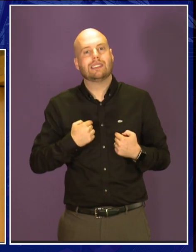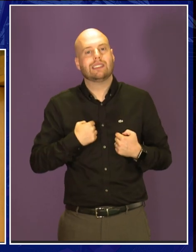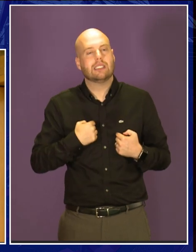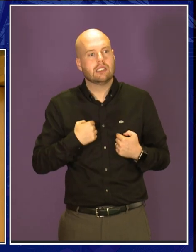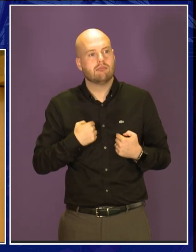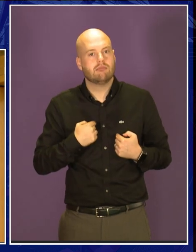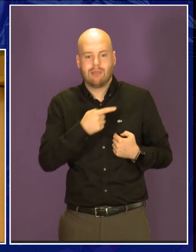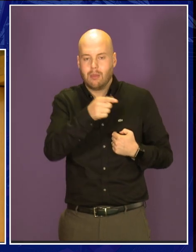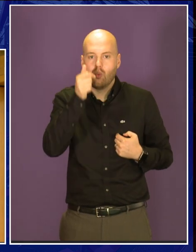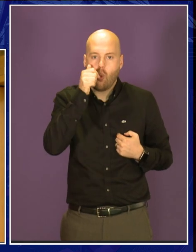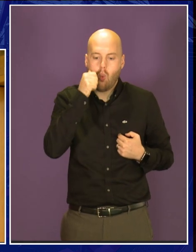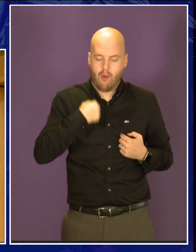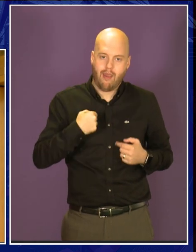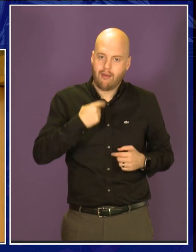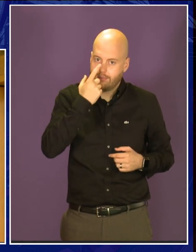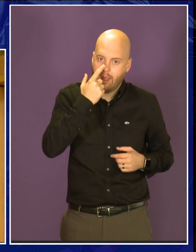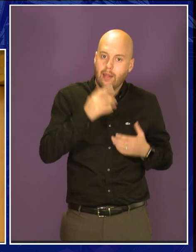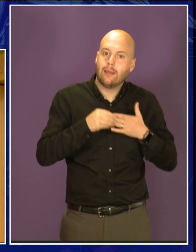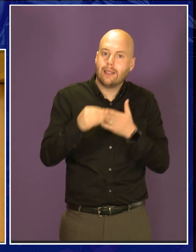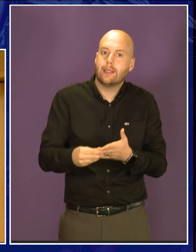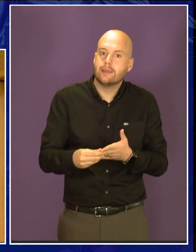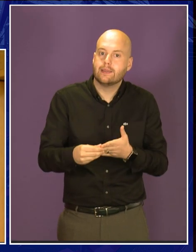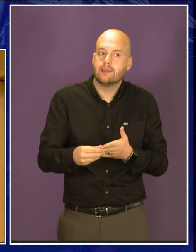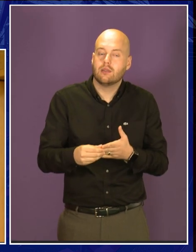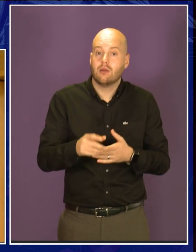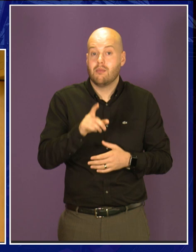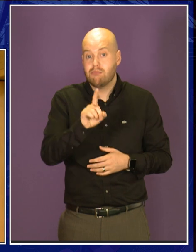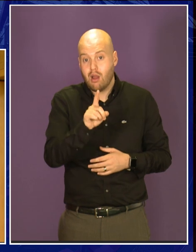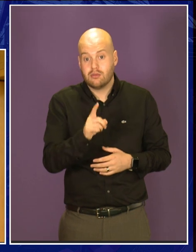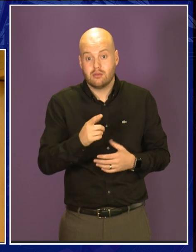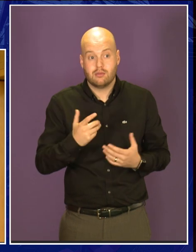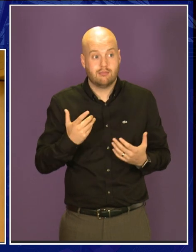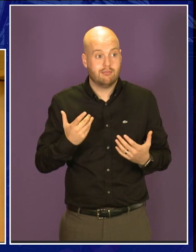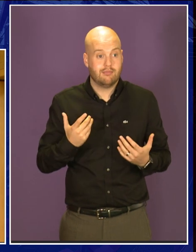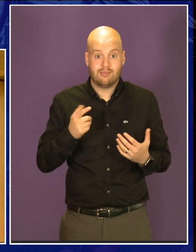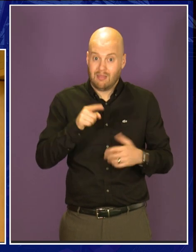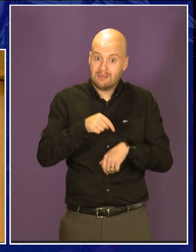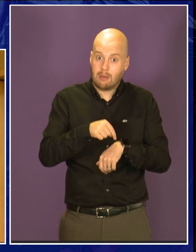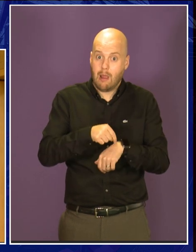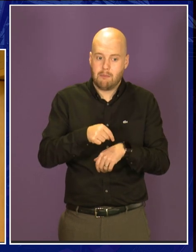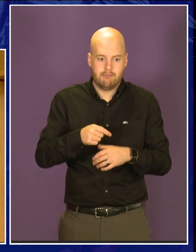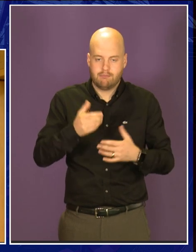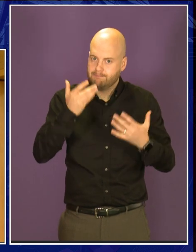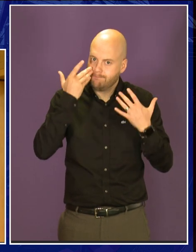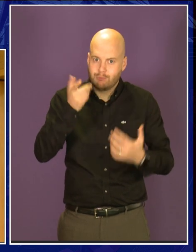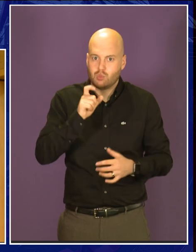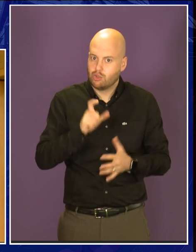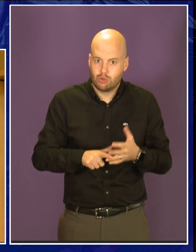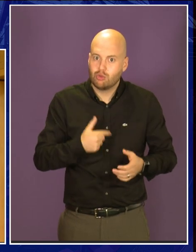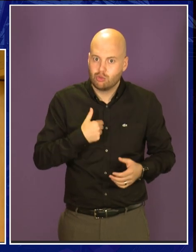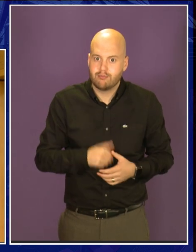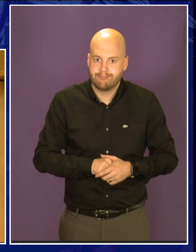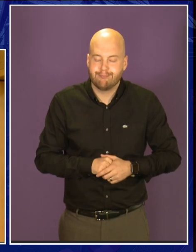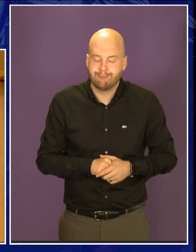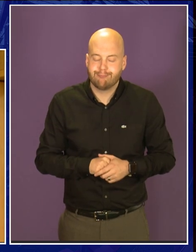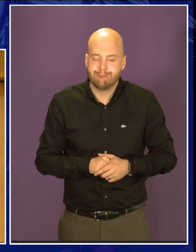somewhere, I can be their leader, but I really didn't know what to do. But when we reached that